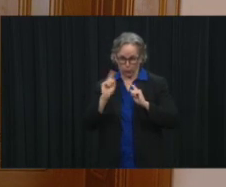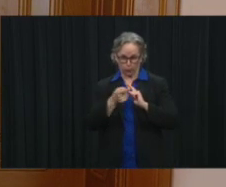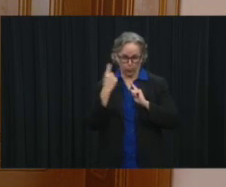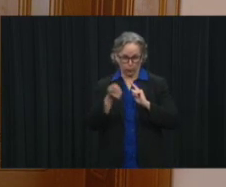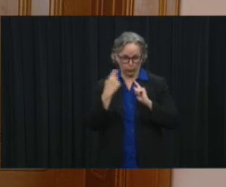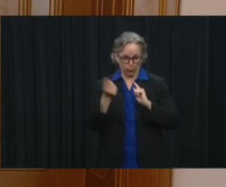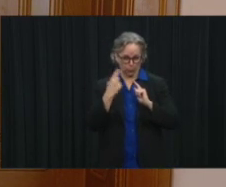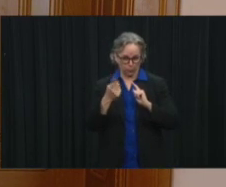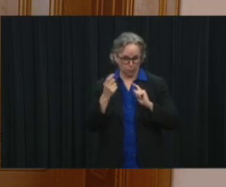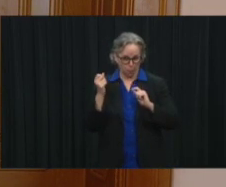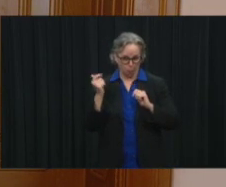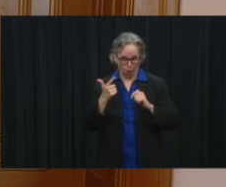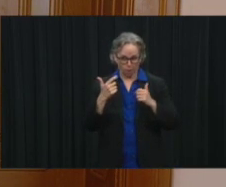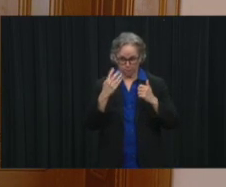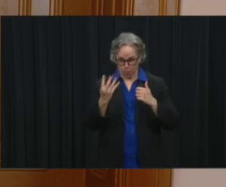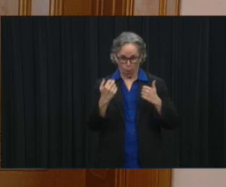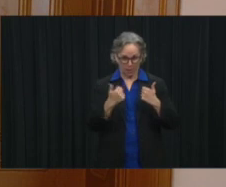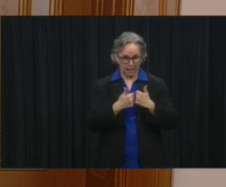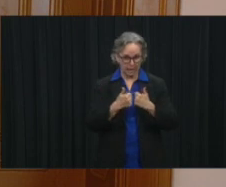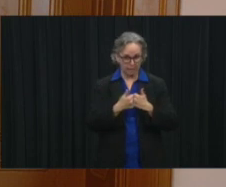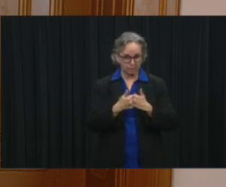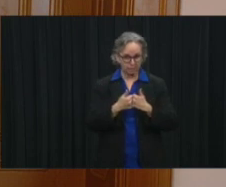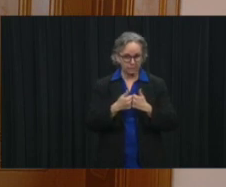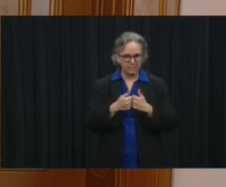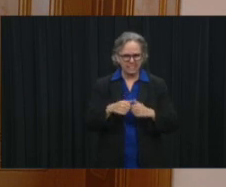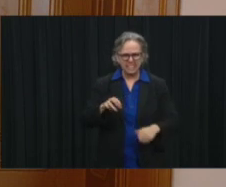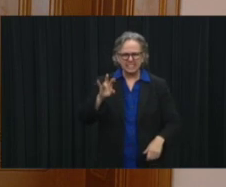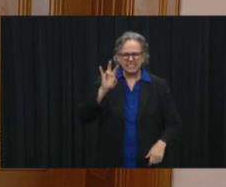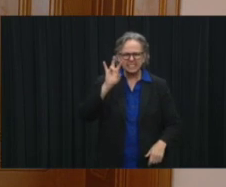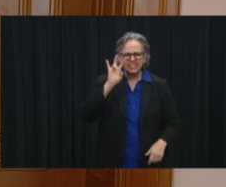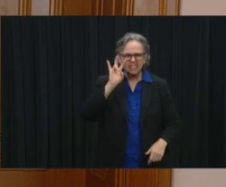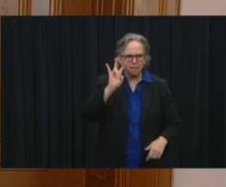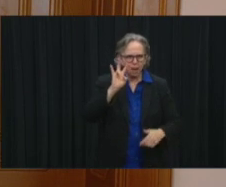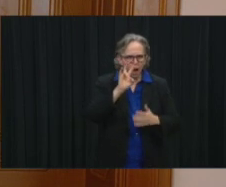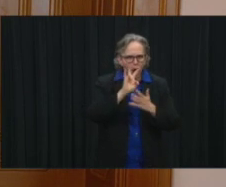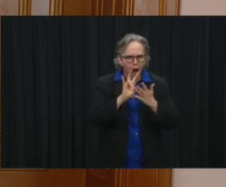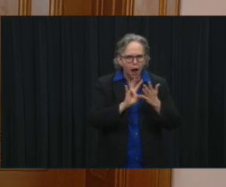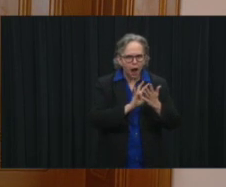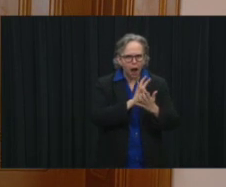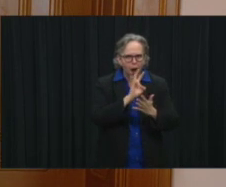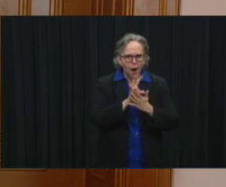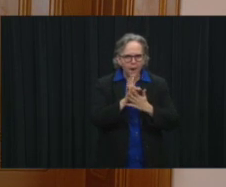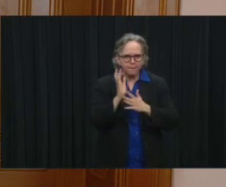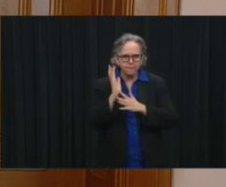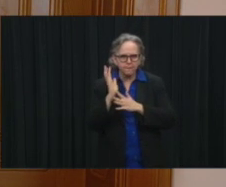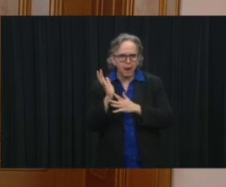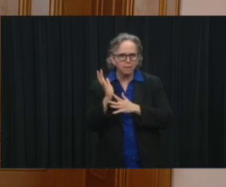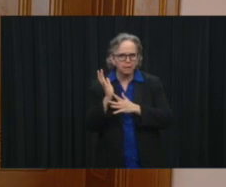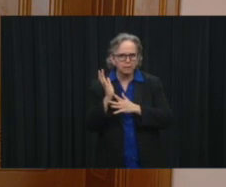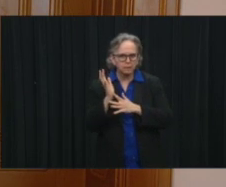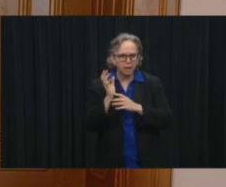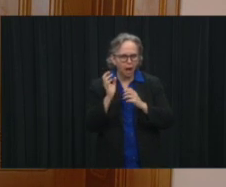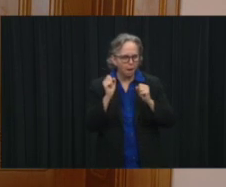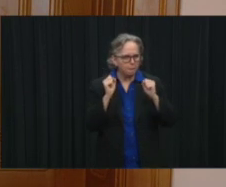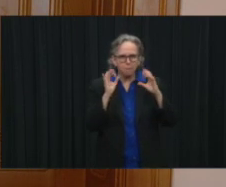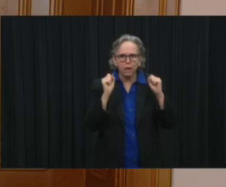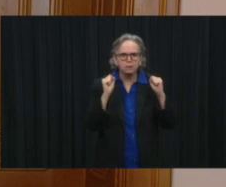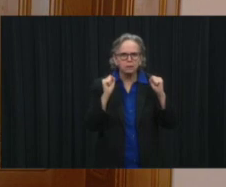games, was 7 hours, 5 minutes. Absolutely amazing. That game Dad saw